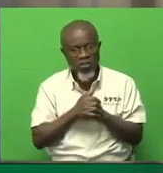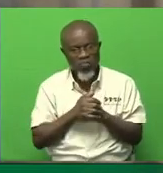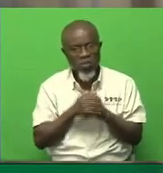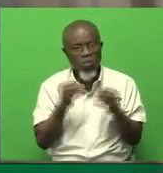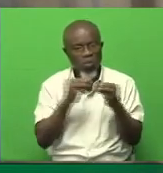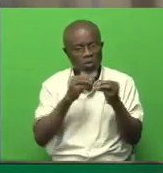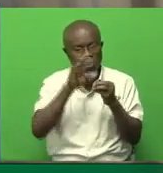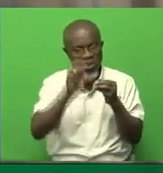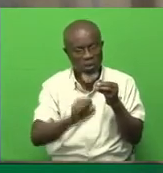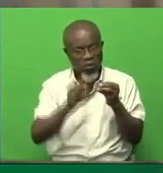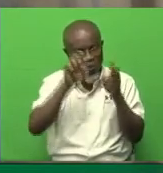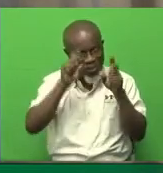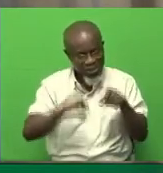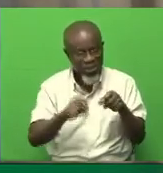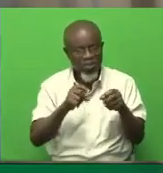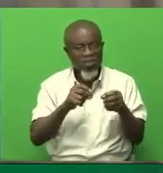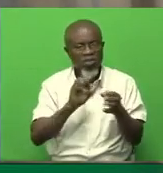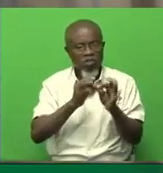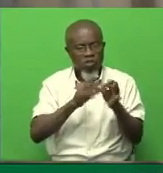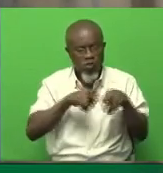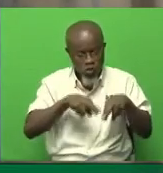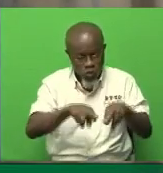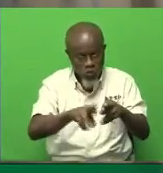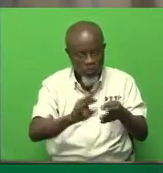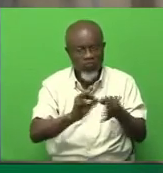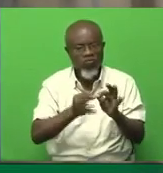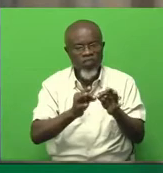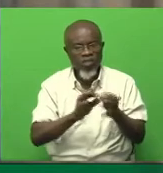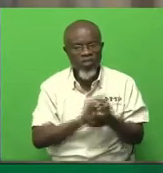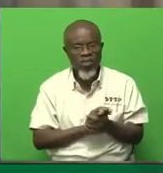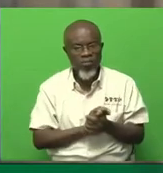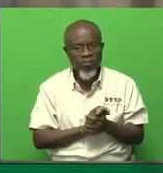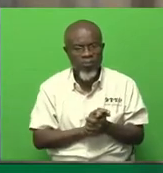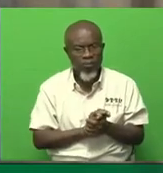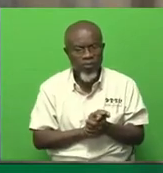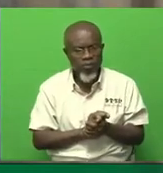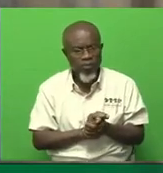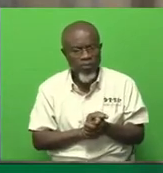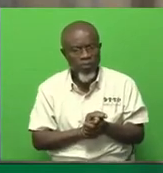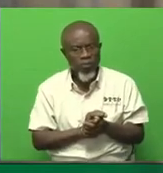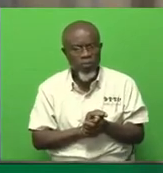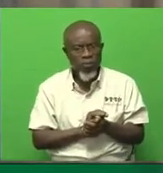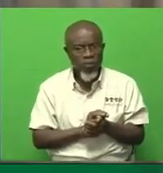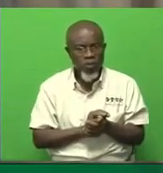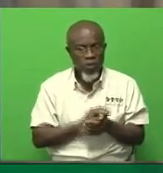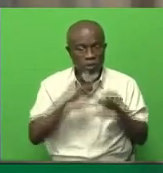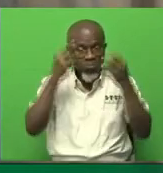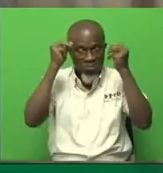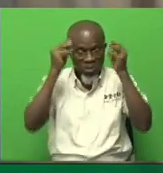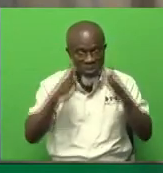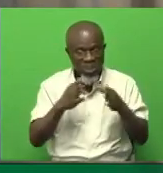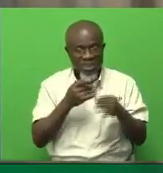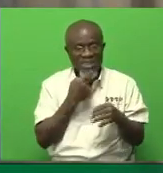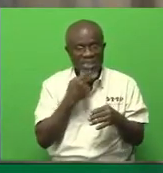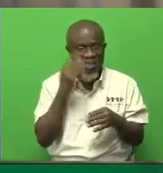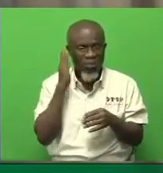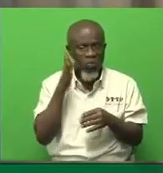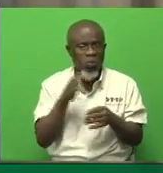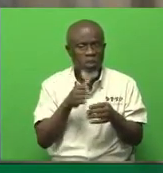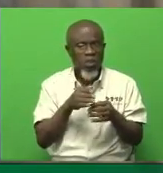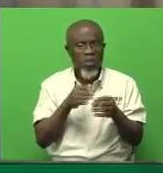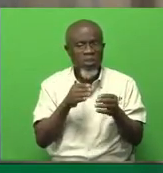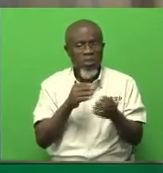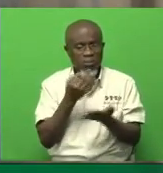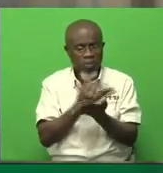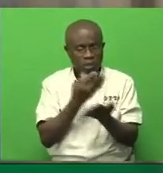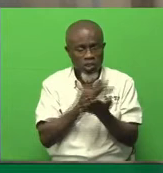his budget presentation laid out a groundwork of things that he said that his budget was going to do it was going to lift the citizens